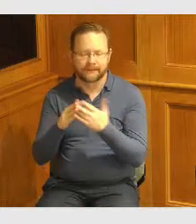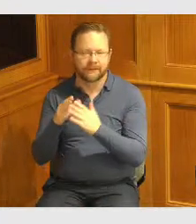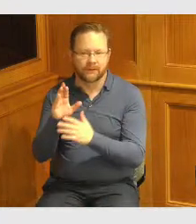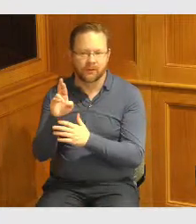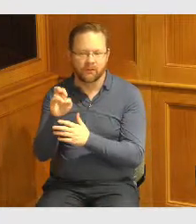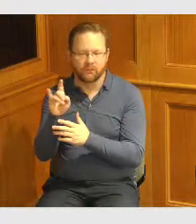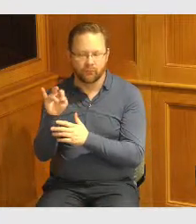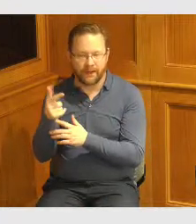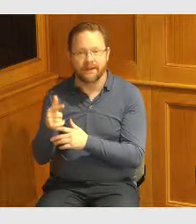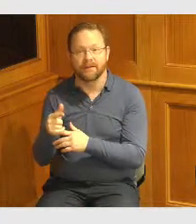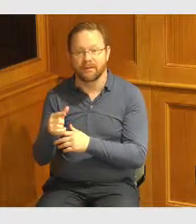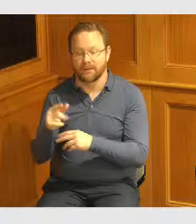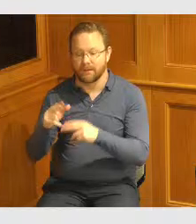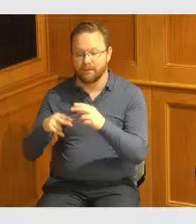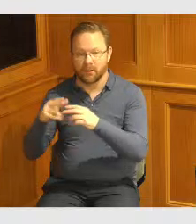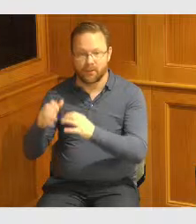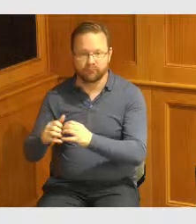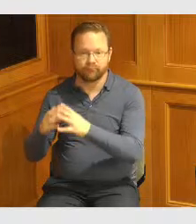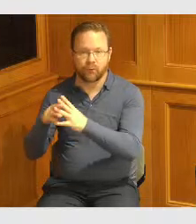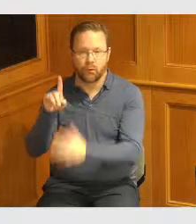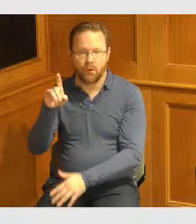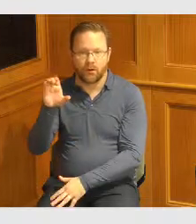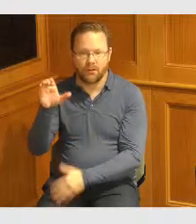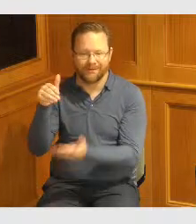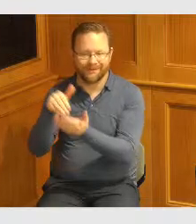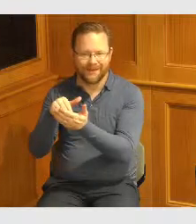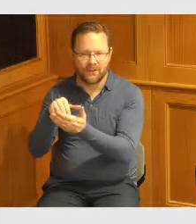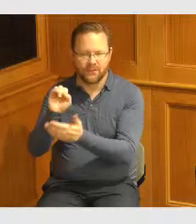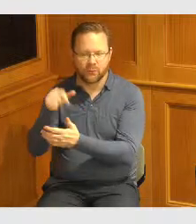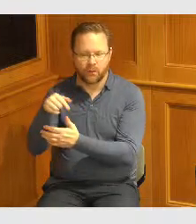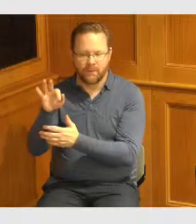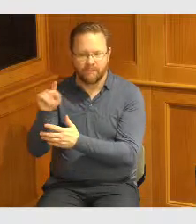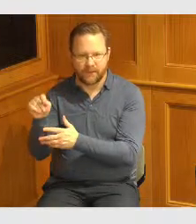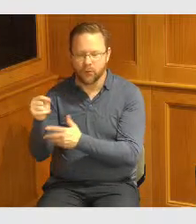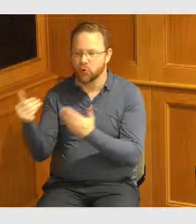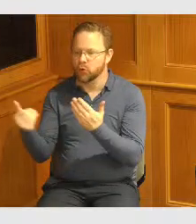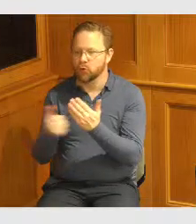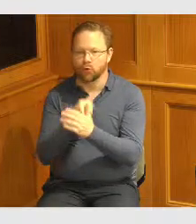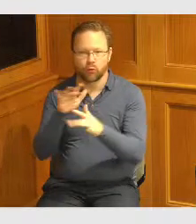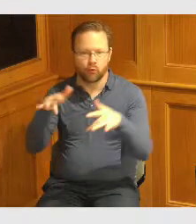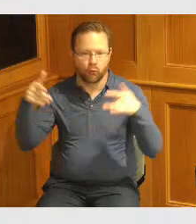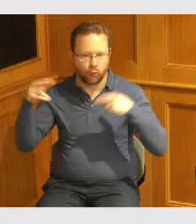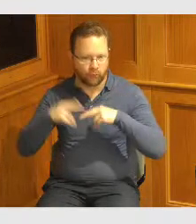a 100,000 square foot building. This will be a brand new facility for them.